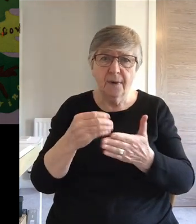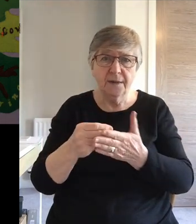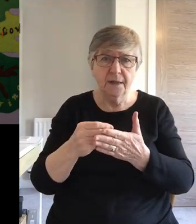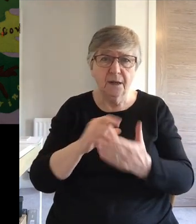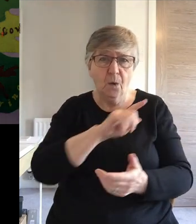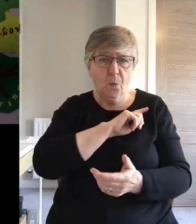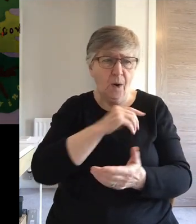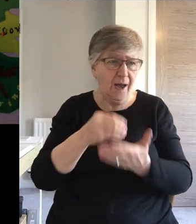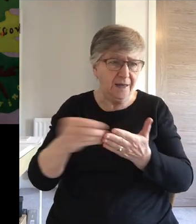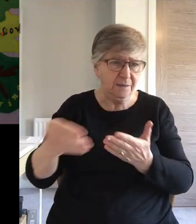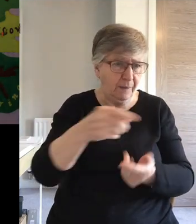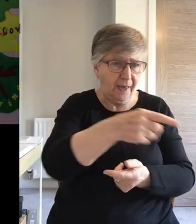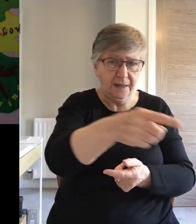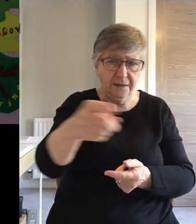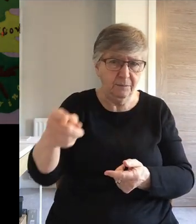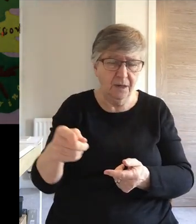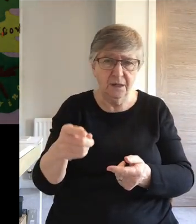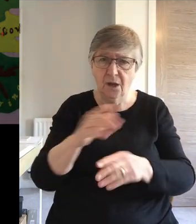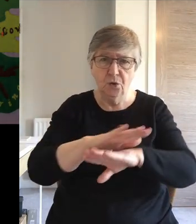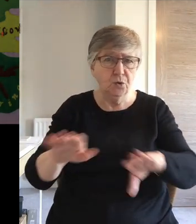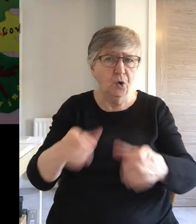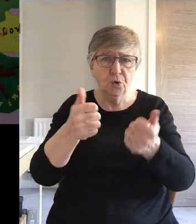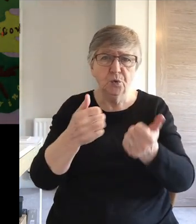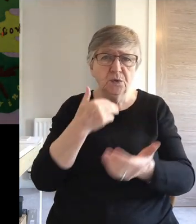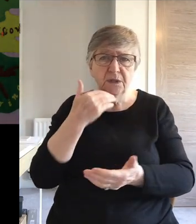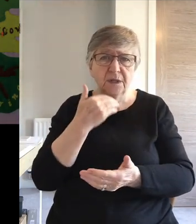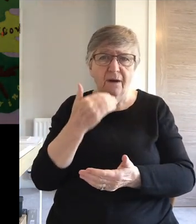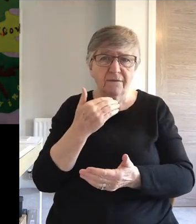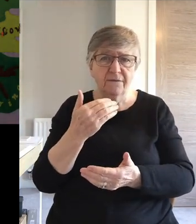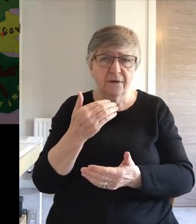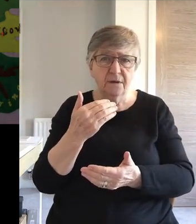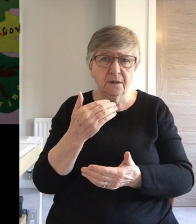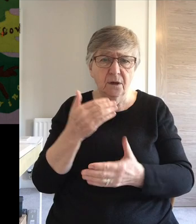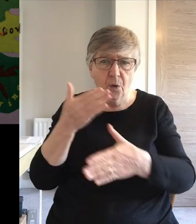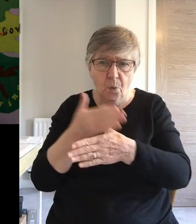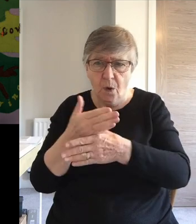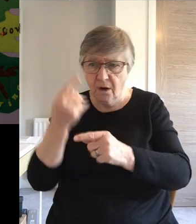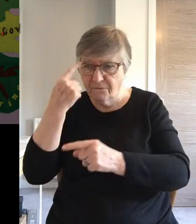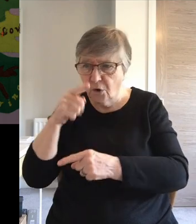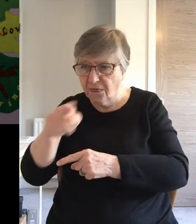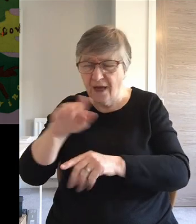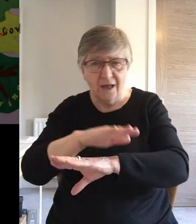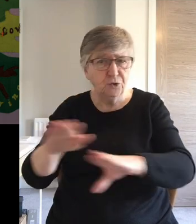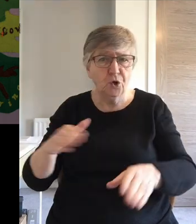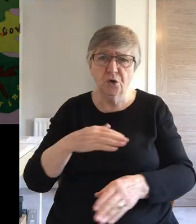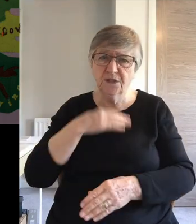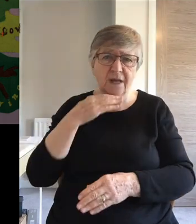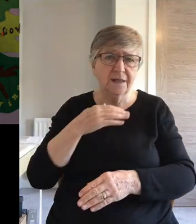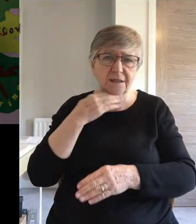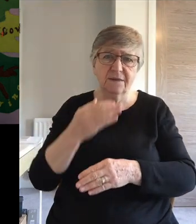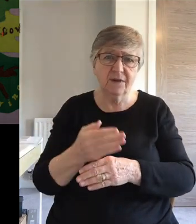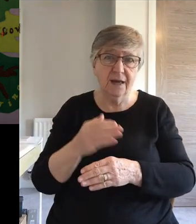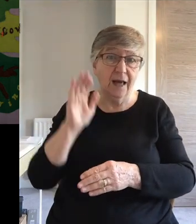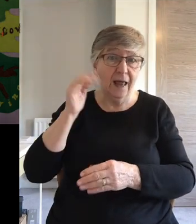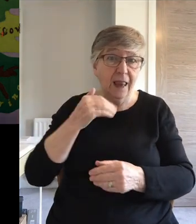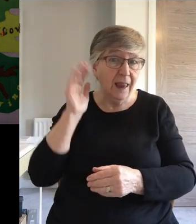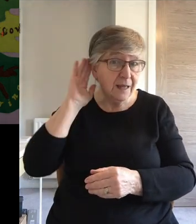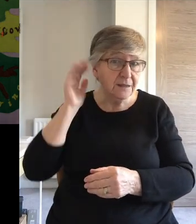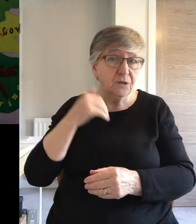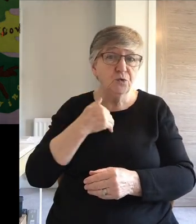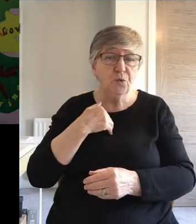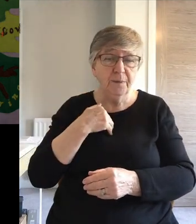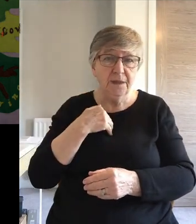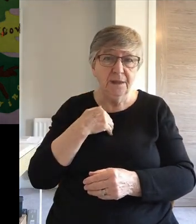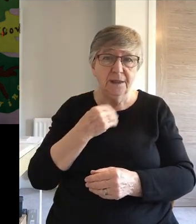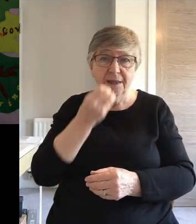without cost. Why spend money on that which is not bread, on your labor, on that which does not satisfy? Listen, listen to me and